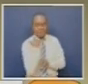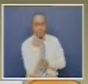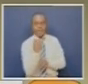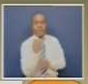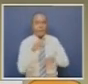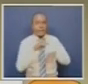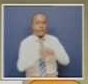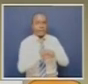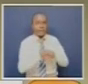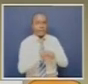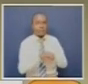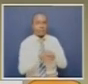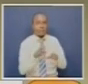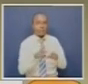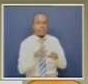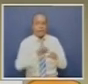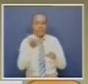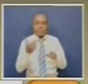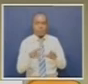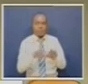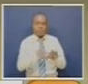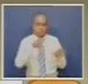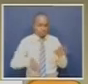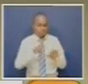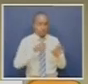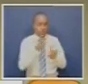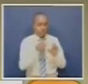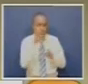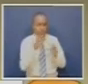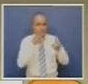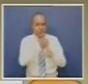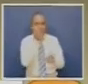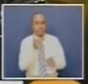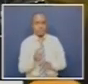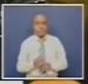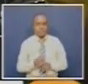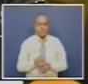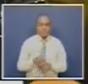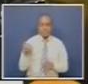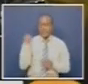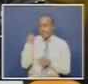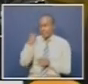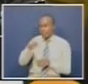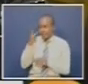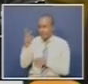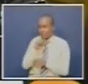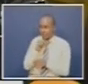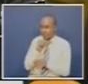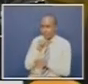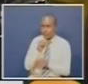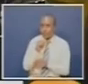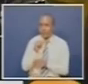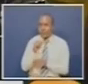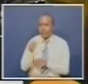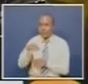receiving defectors from within court itself. And I was coming to that. We saw yesterday, and Hassan Omar, I believe you're still following this.